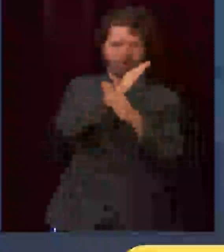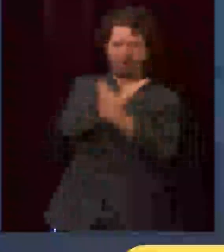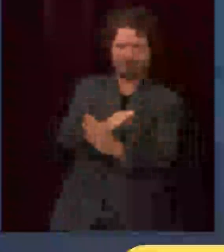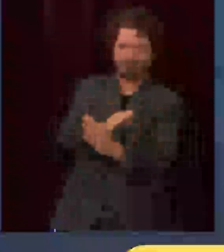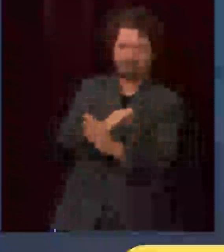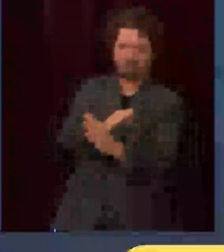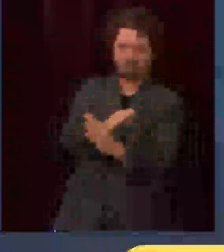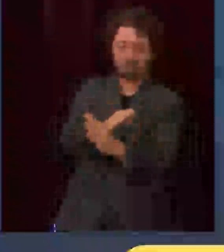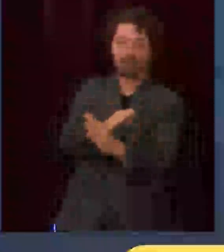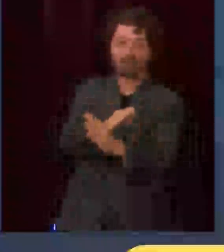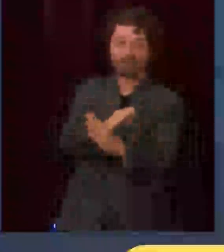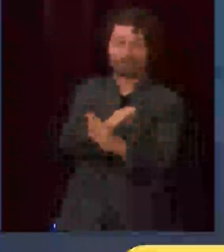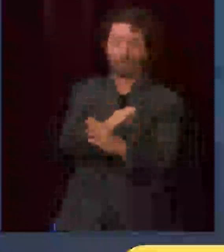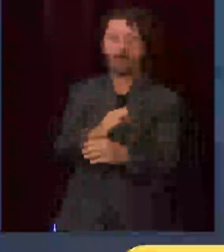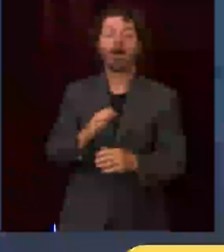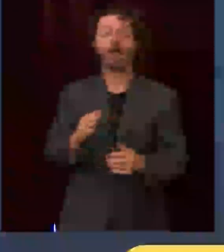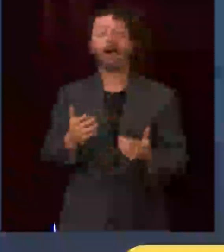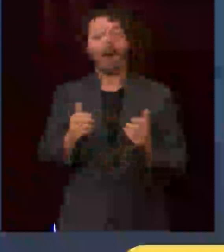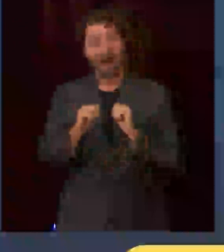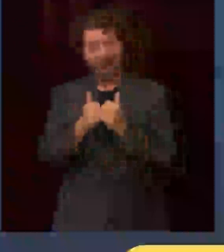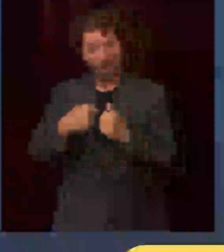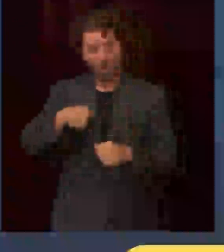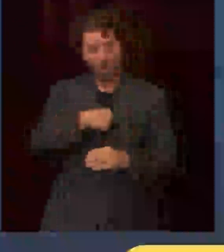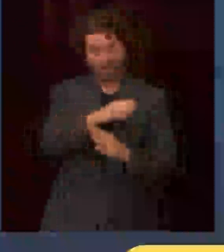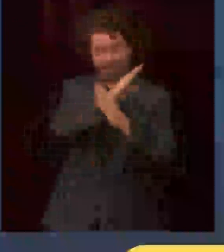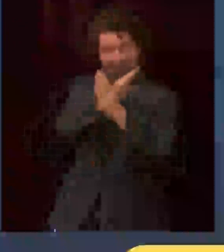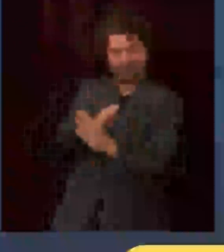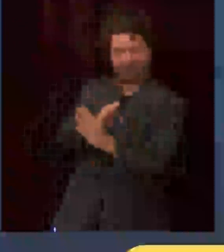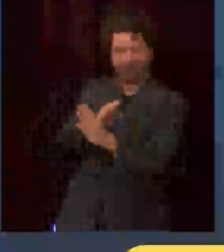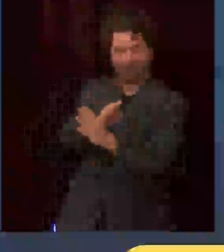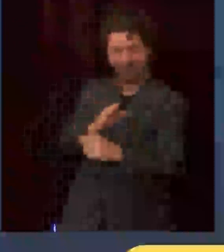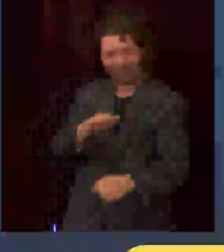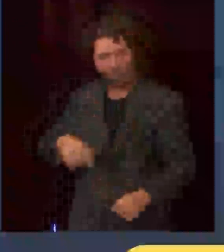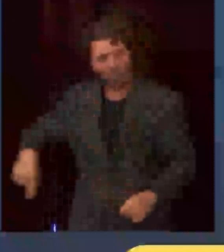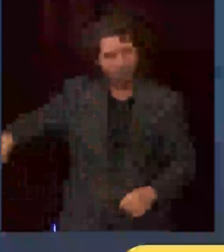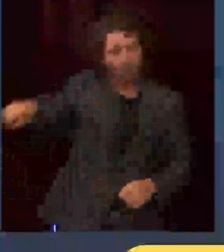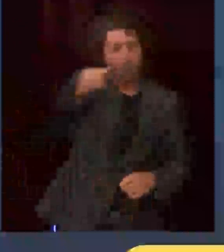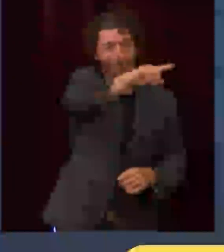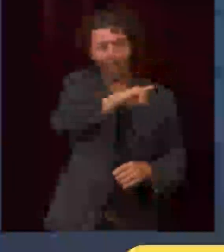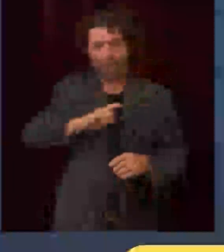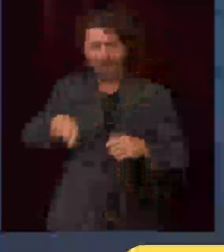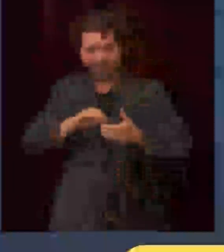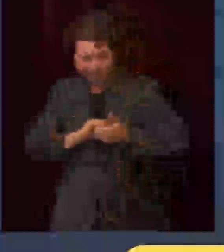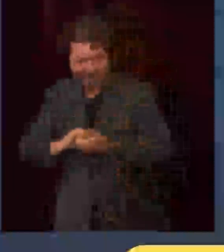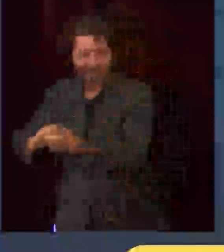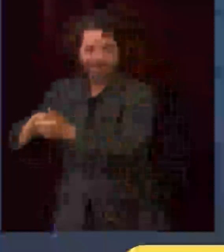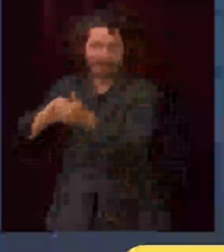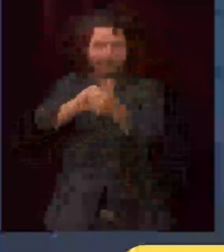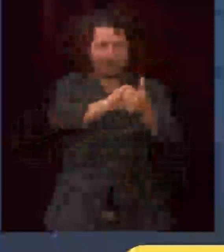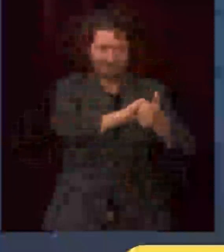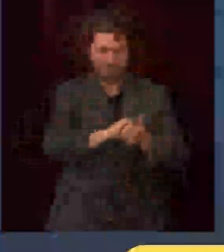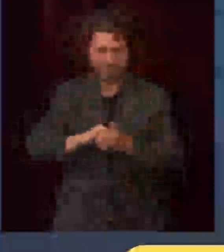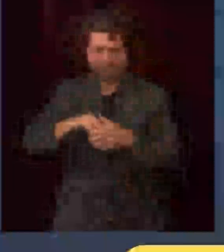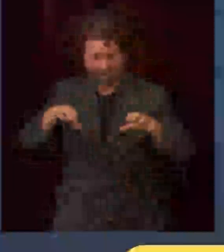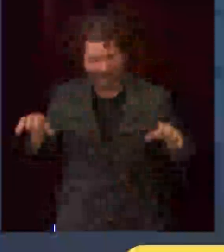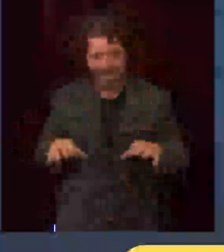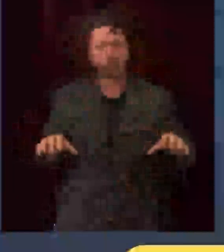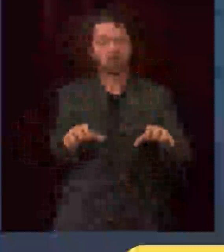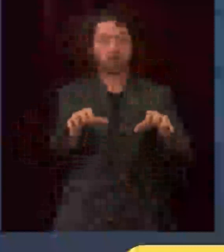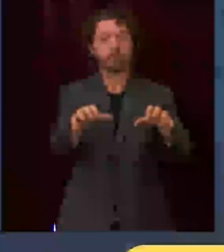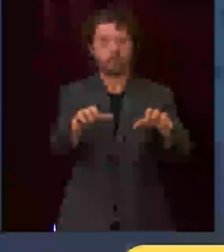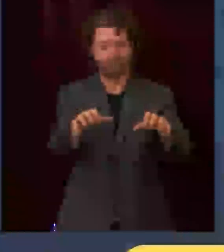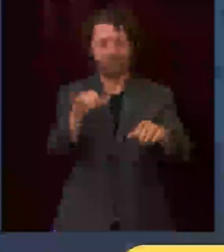doing, which was having some considerable success, and as we remove that tool, to replace it with